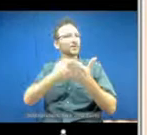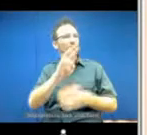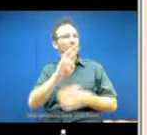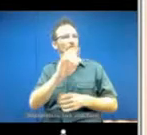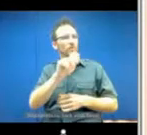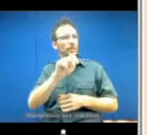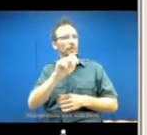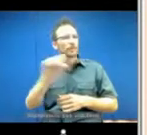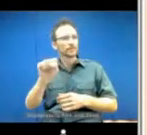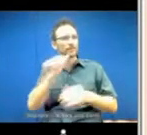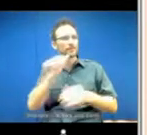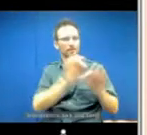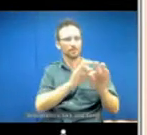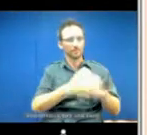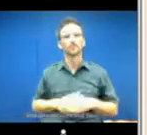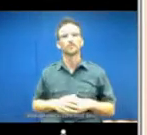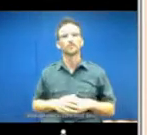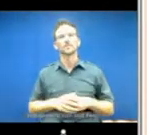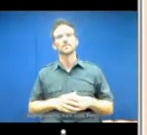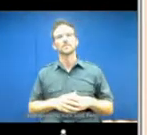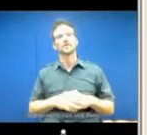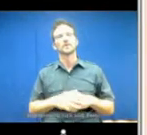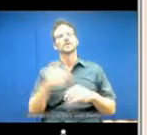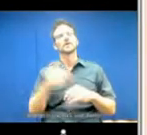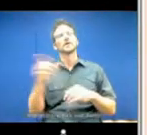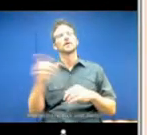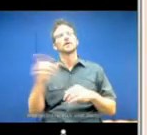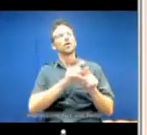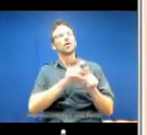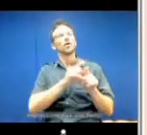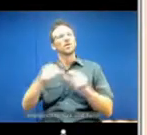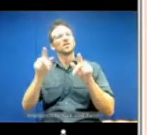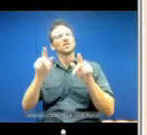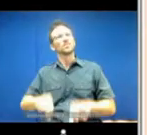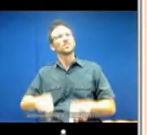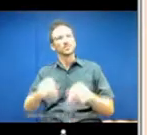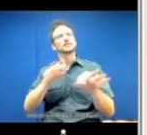Natalie mentioned that copies of interrogatories are helpful to get ahead of time.